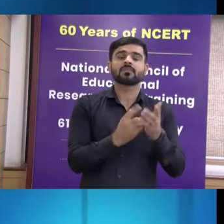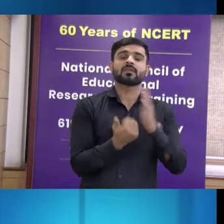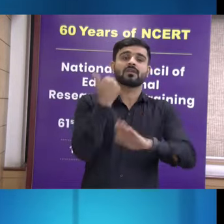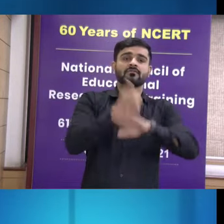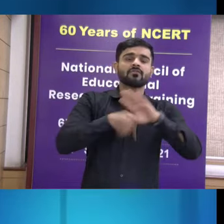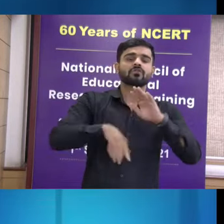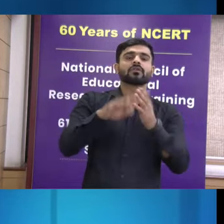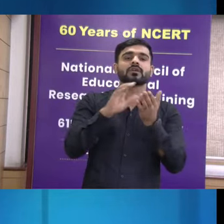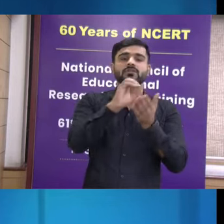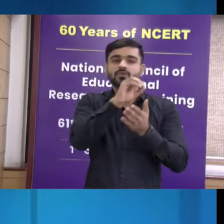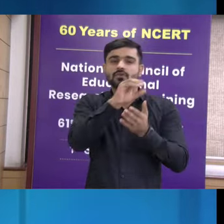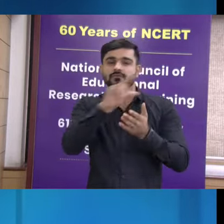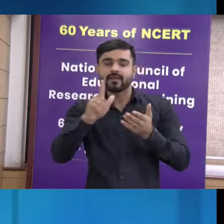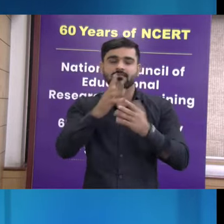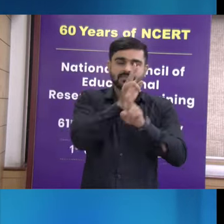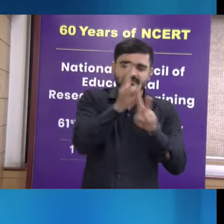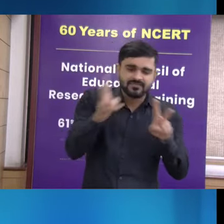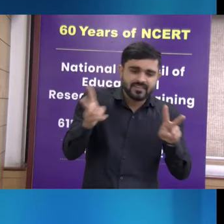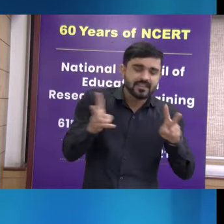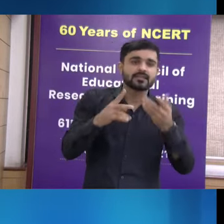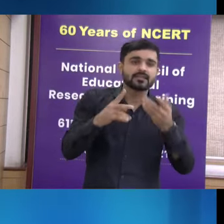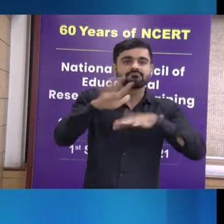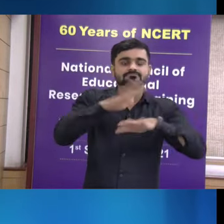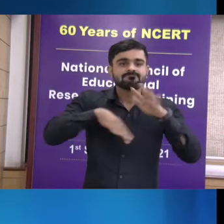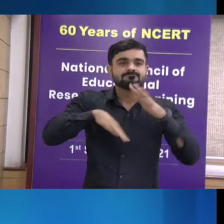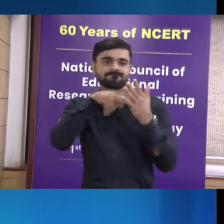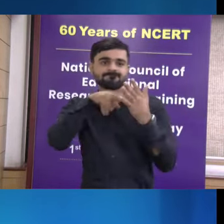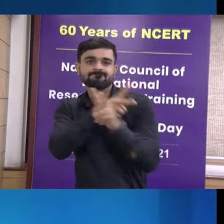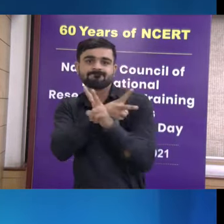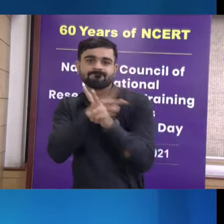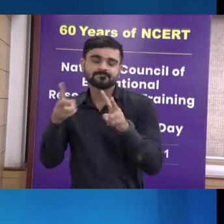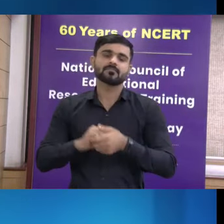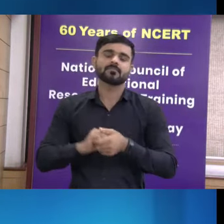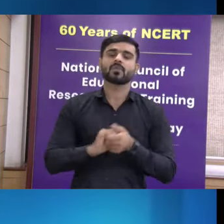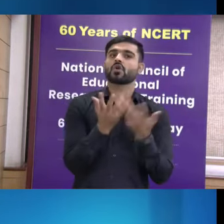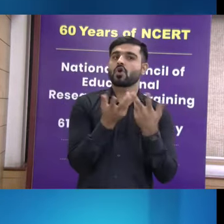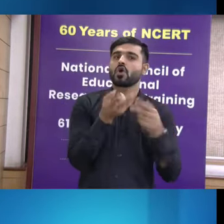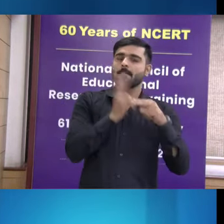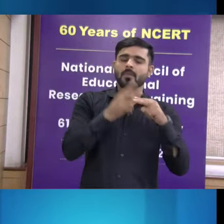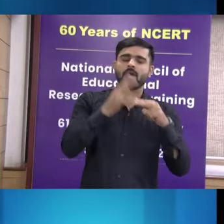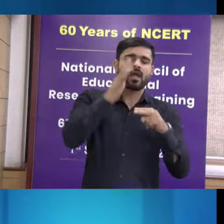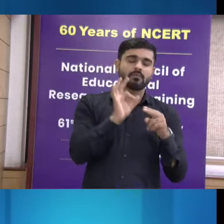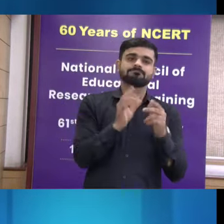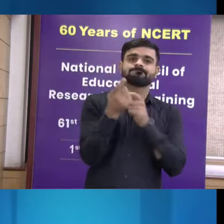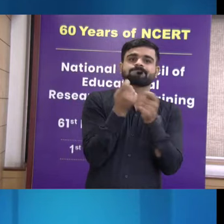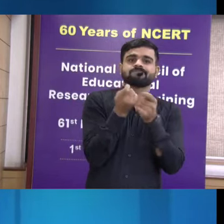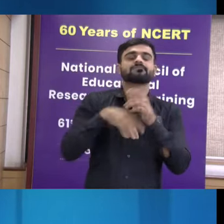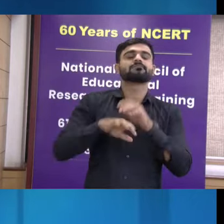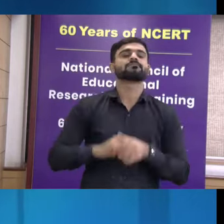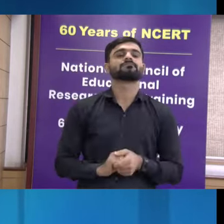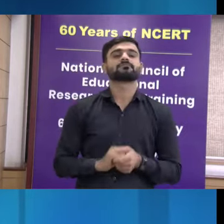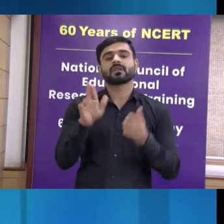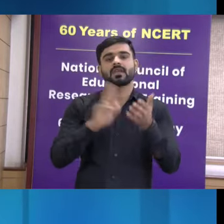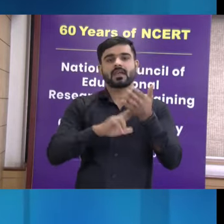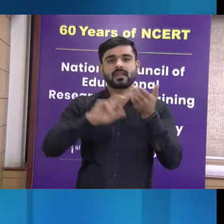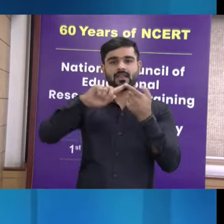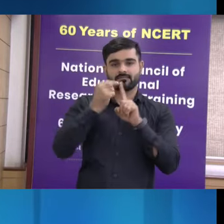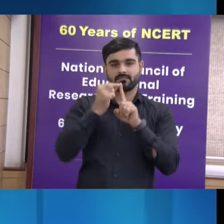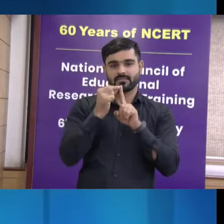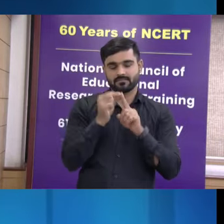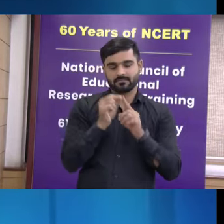literacy and numeracy, which is given prime position, prime importance in the new NEP,